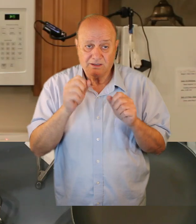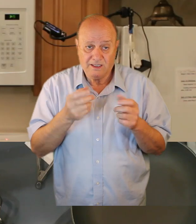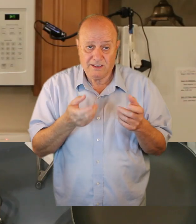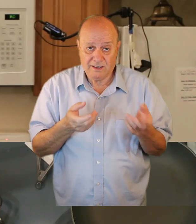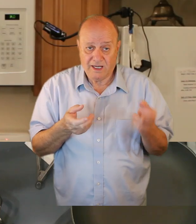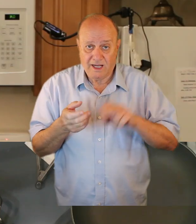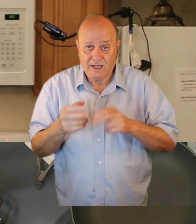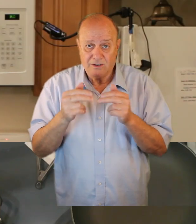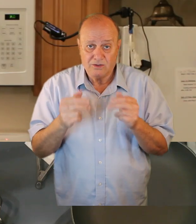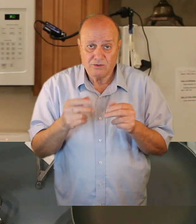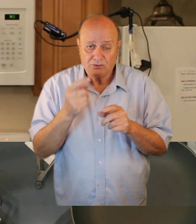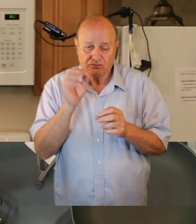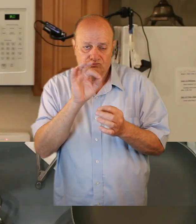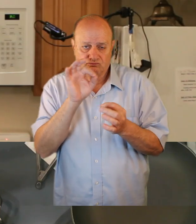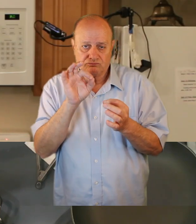time.